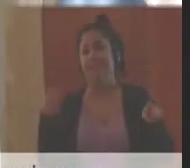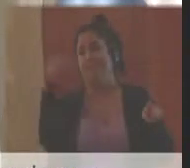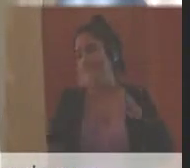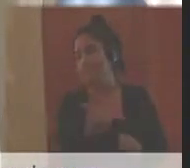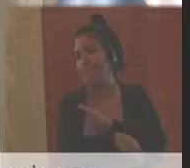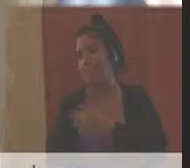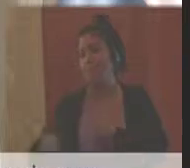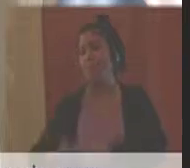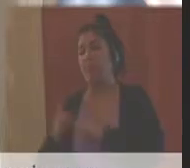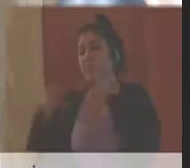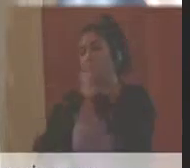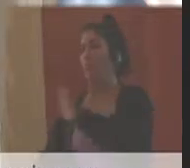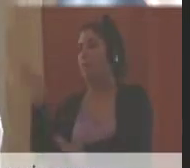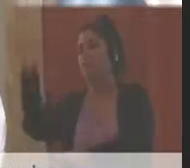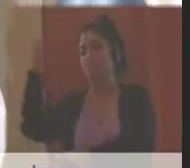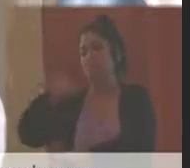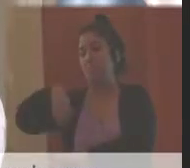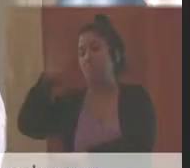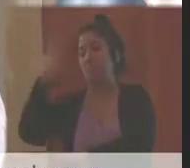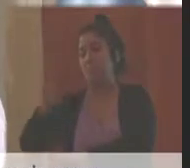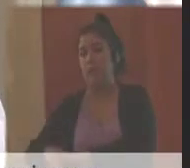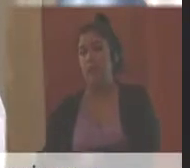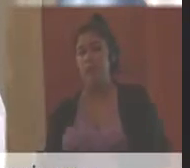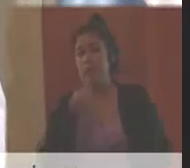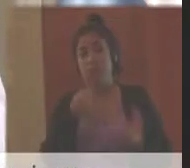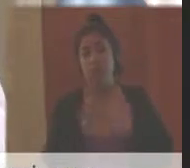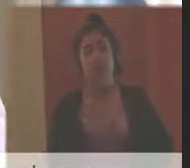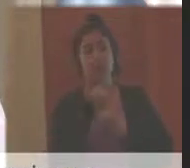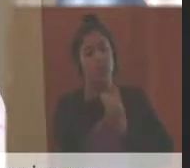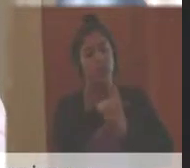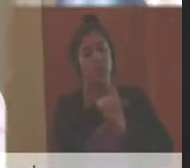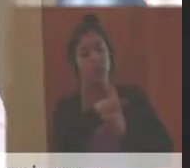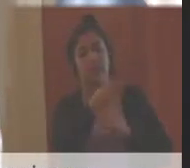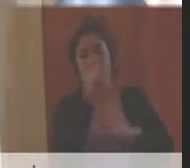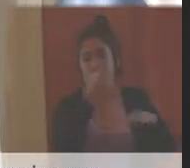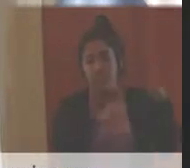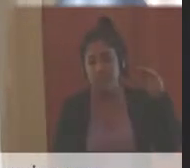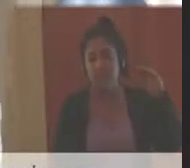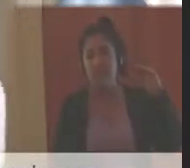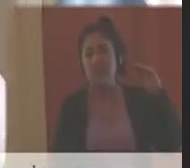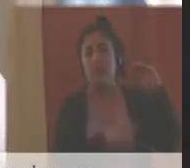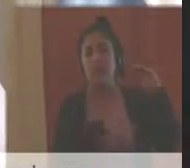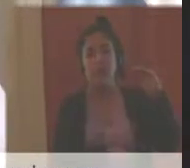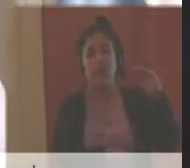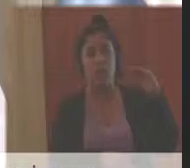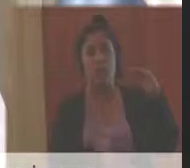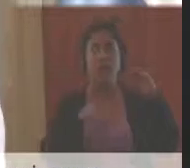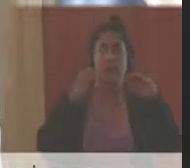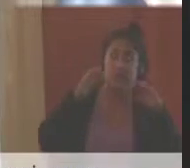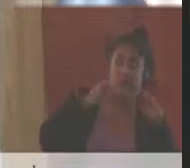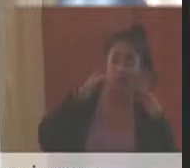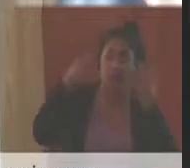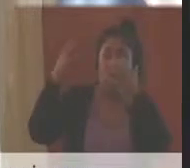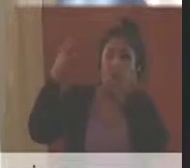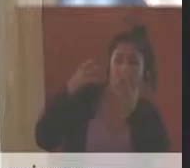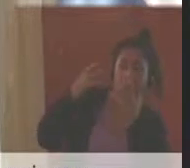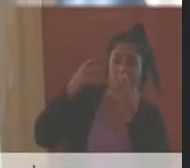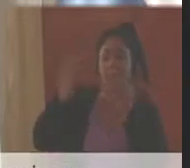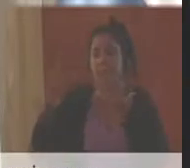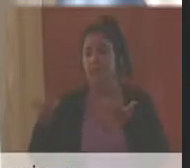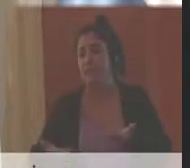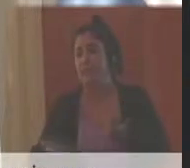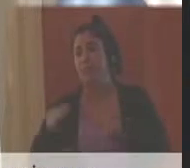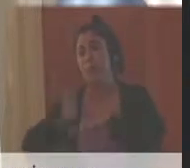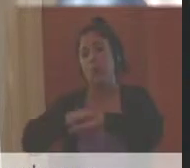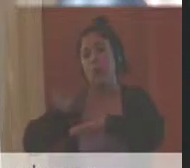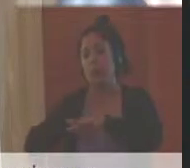of the impacts and consequences. The most vulnerable are the ones who bear